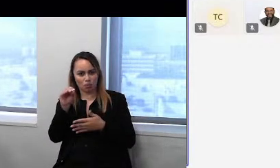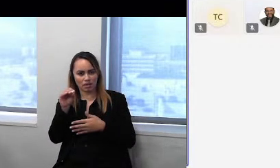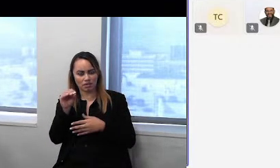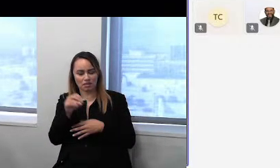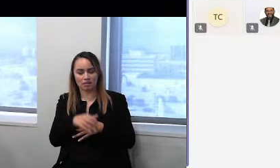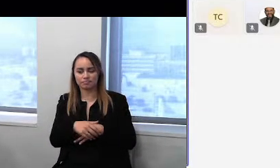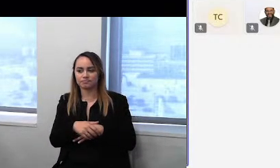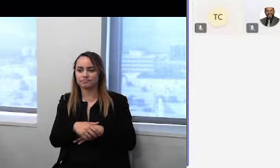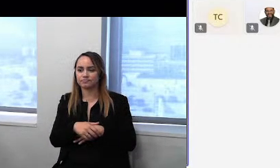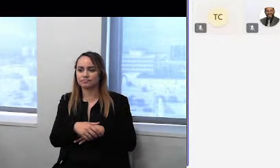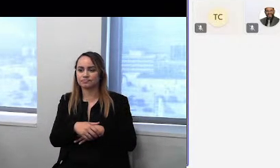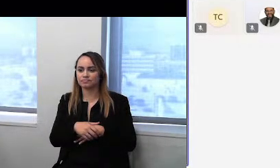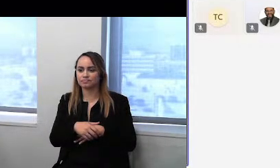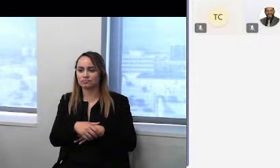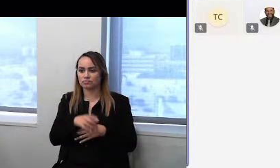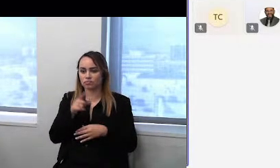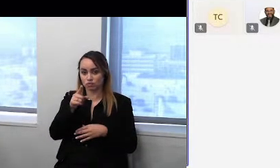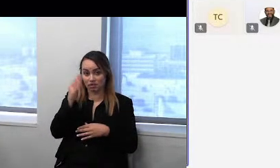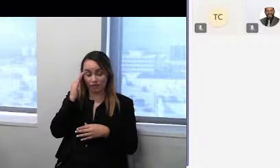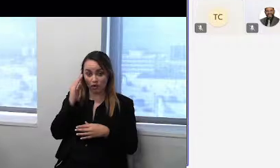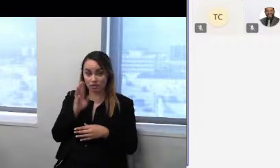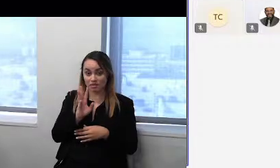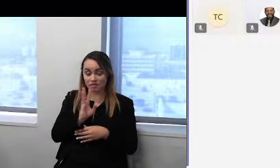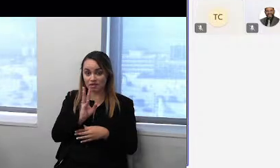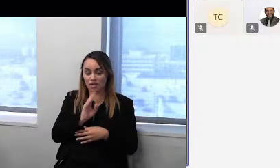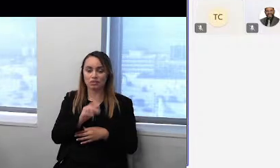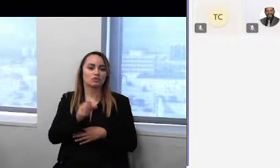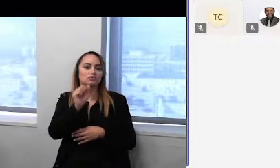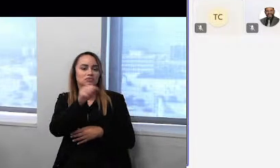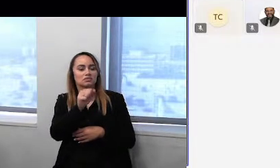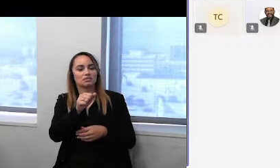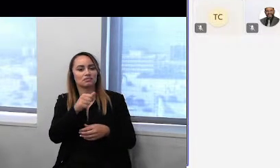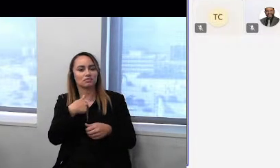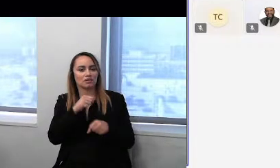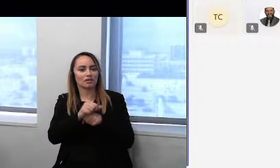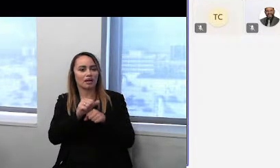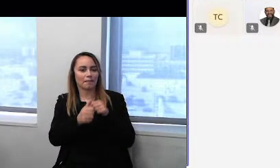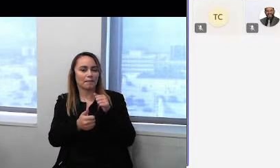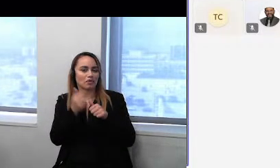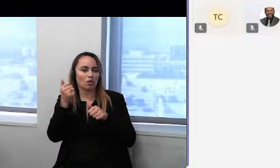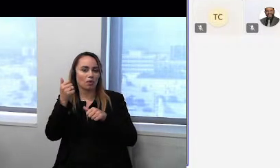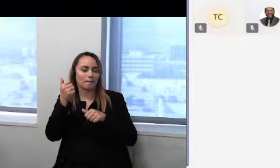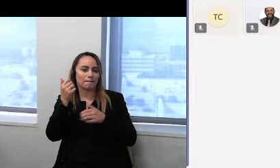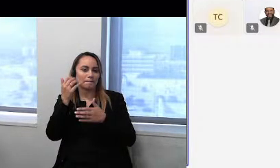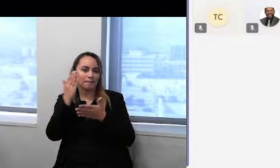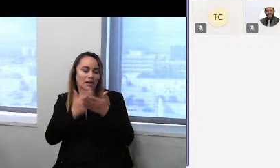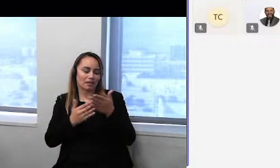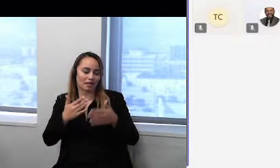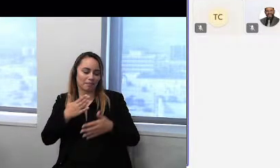was mentioned for most of my career, yes. Okay, well, thank you for doing that, and Mr. Kinnan for doing it here.